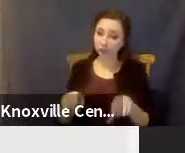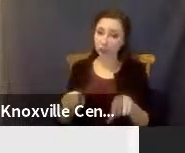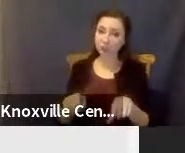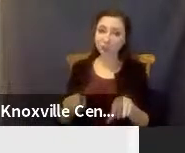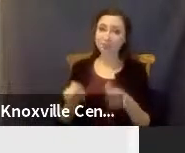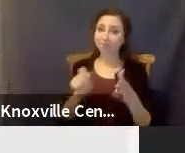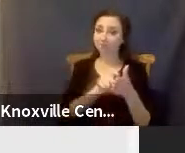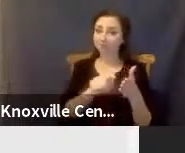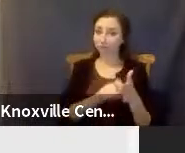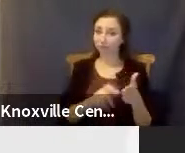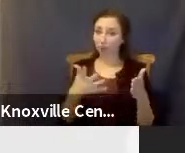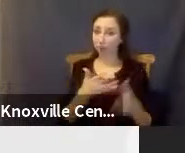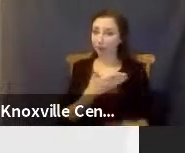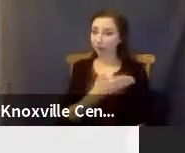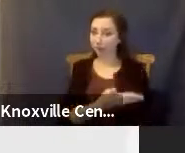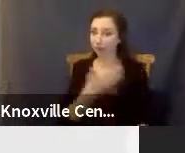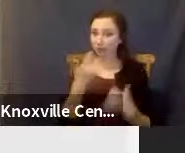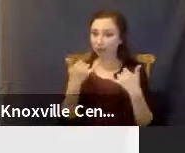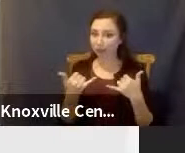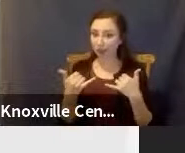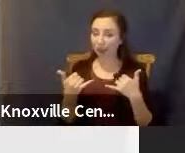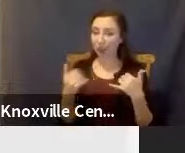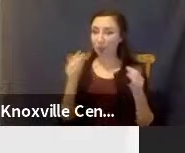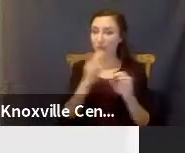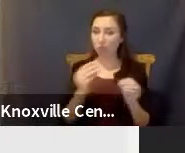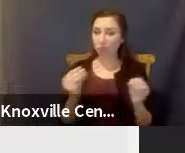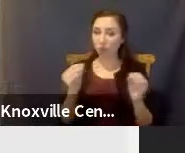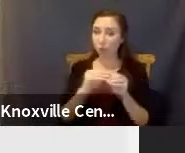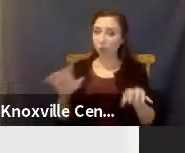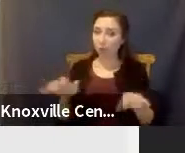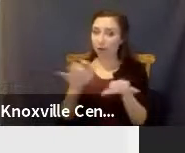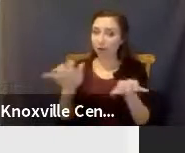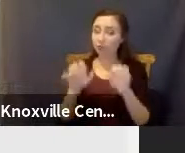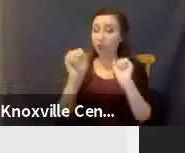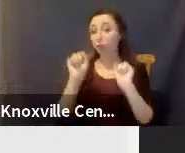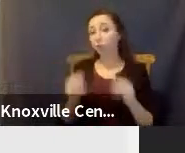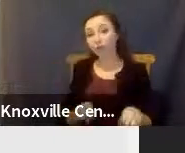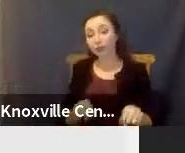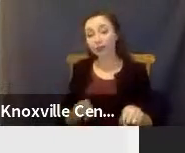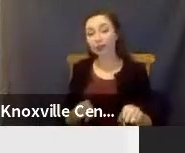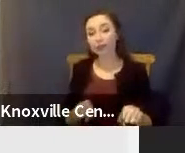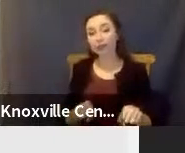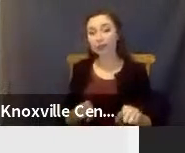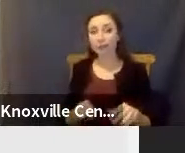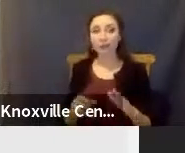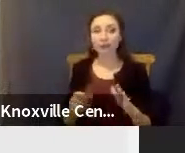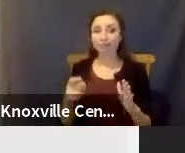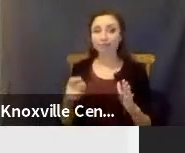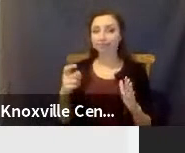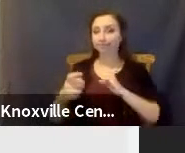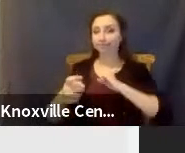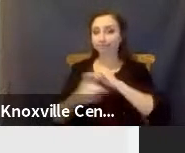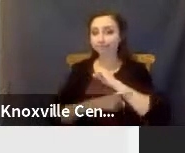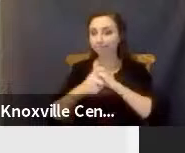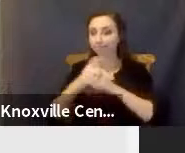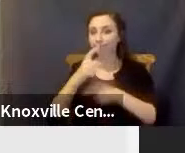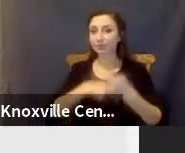as it's written right now, without us taking any other action, be a citation type